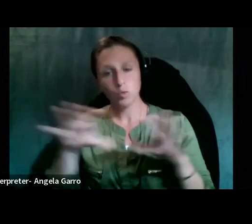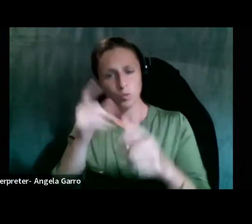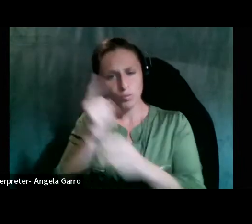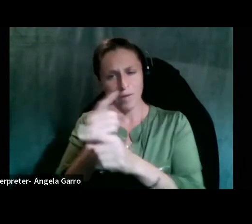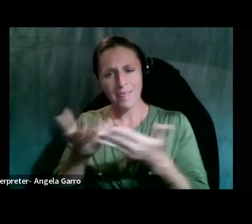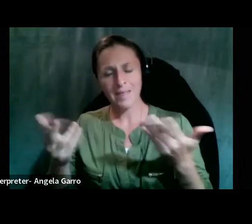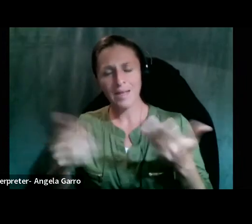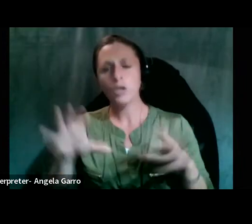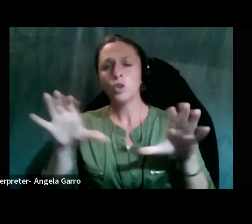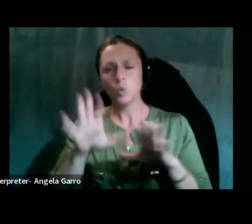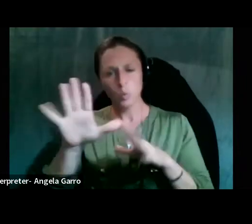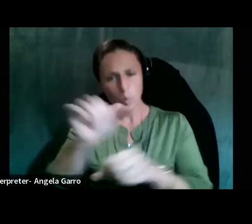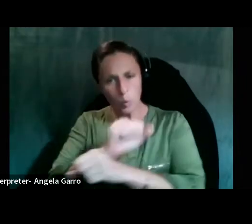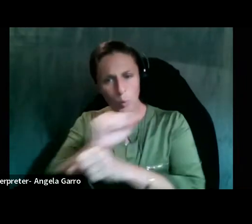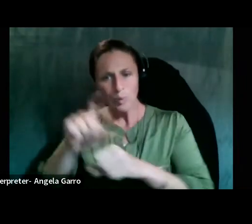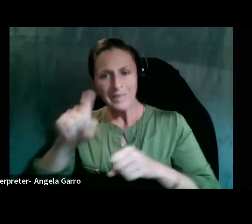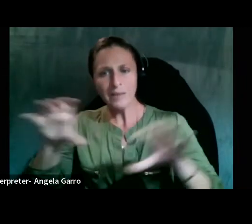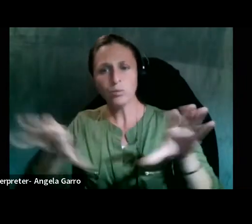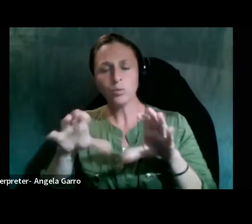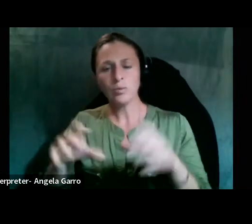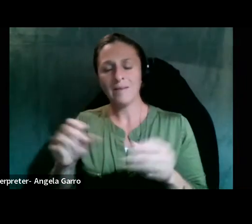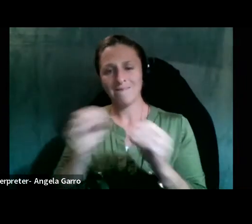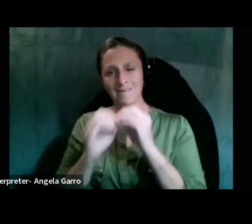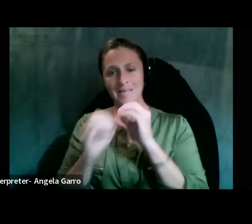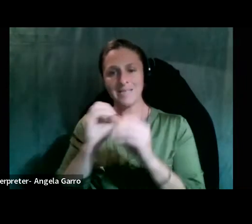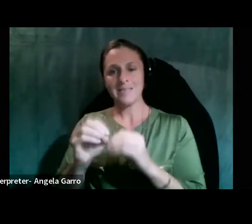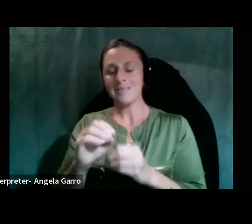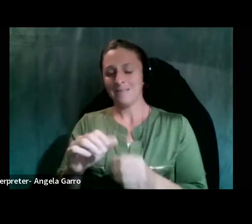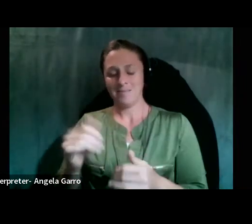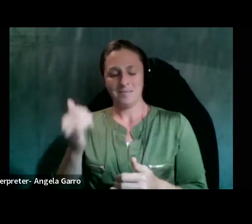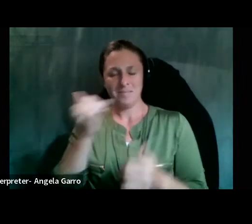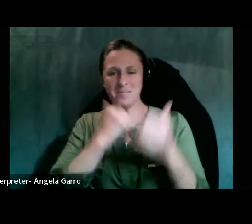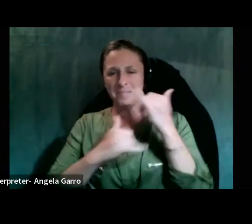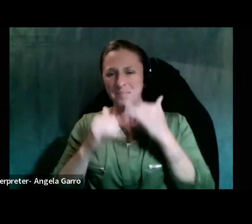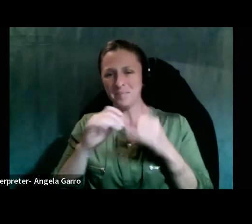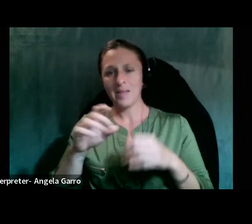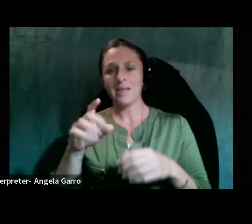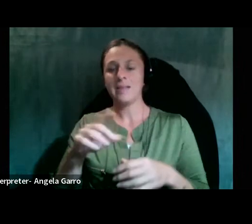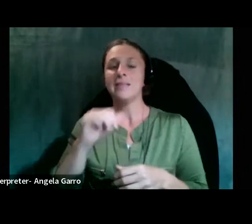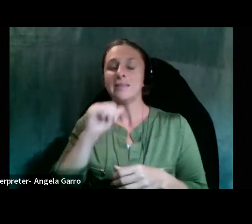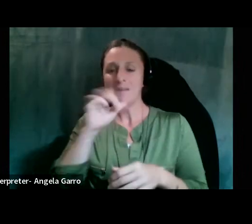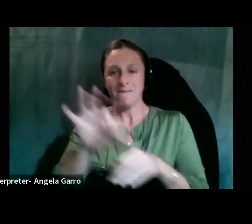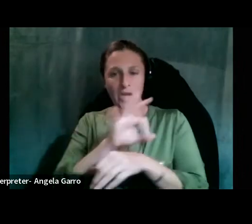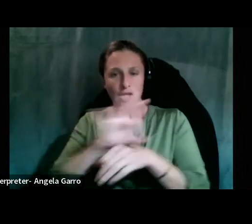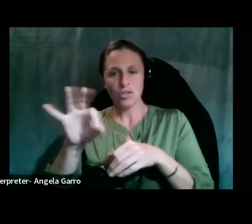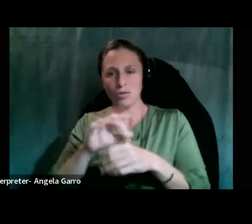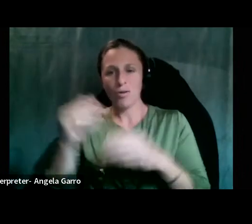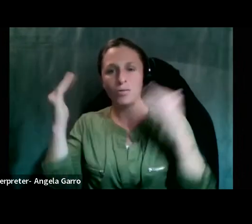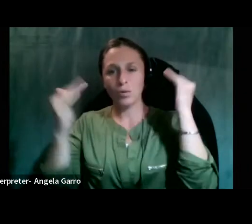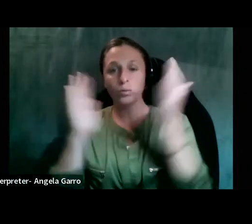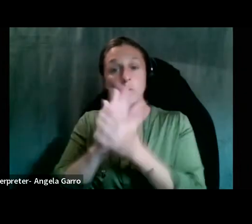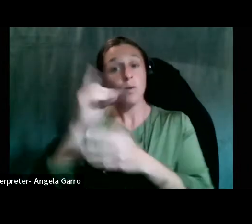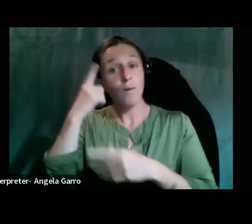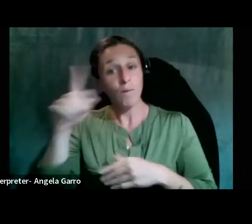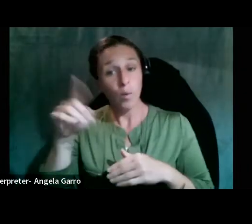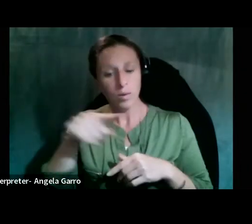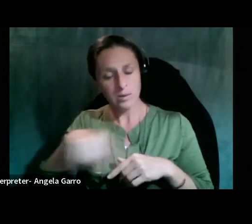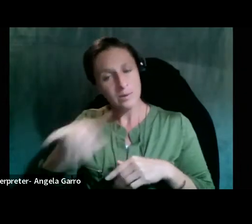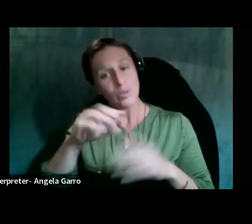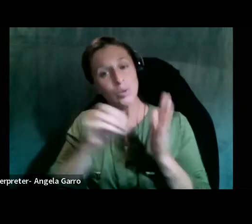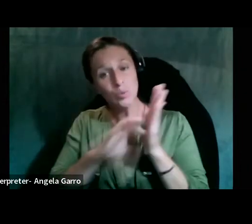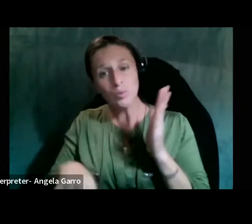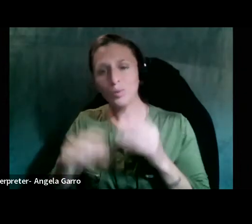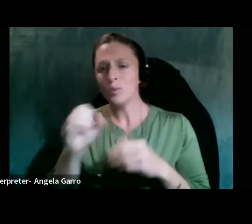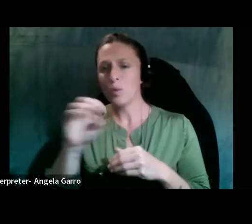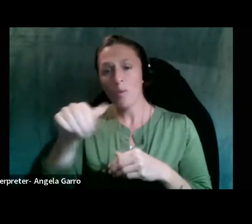work you need to do to fix a dysfunctional adult school for the good of the students, so that other teachers are not swept